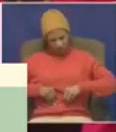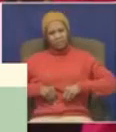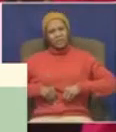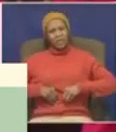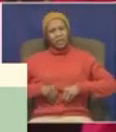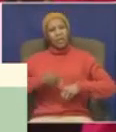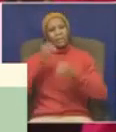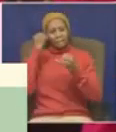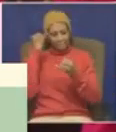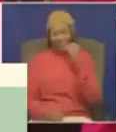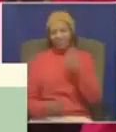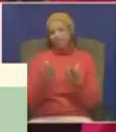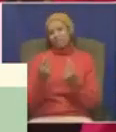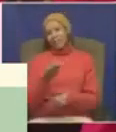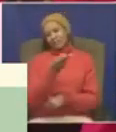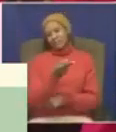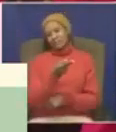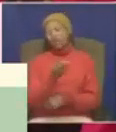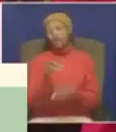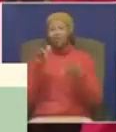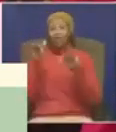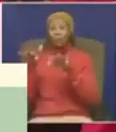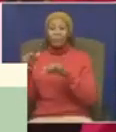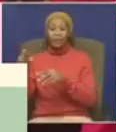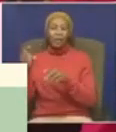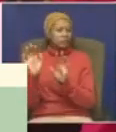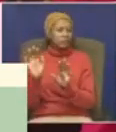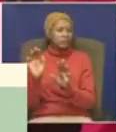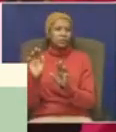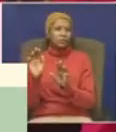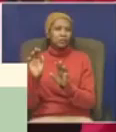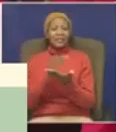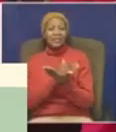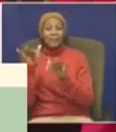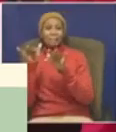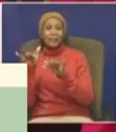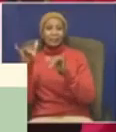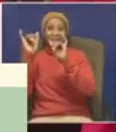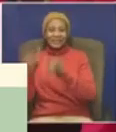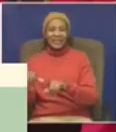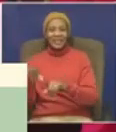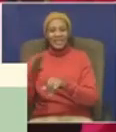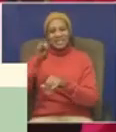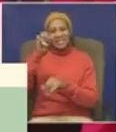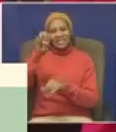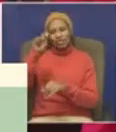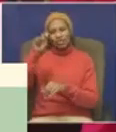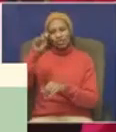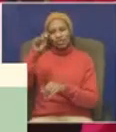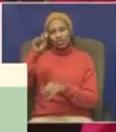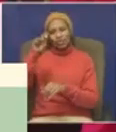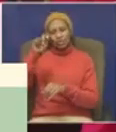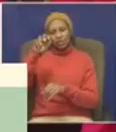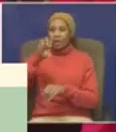a mistake because those people are dying. Some of them stayed at Stradler. And as a